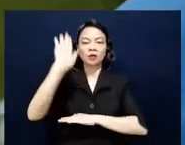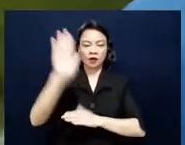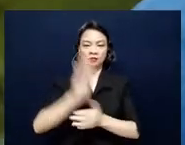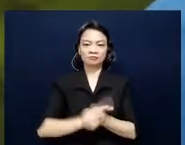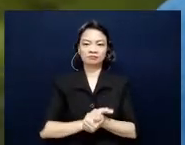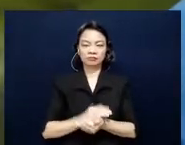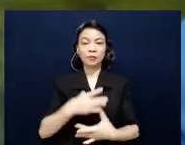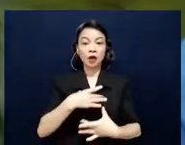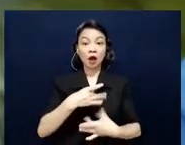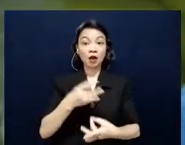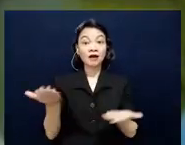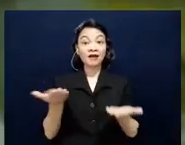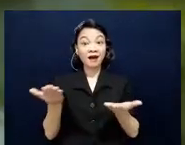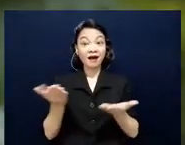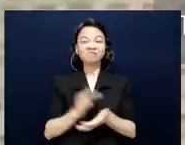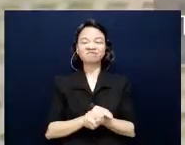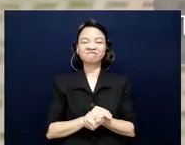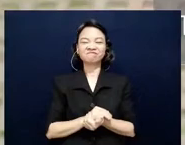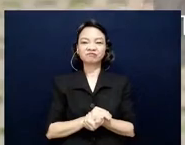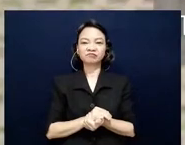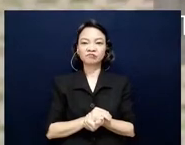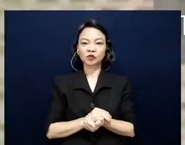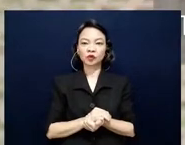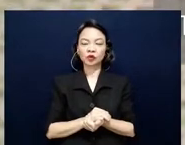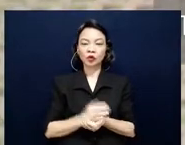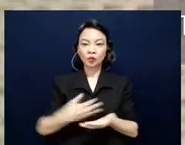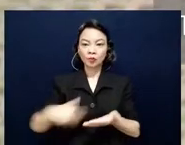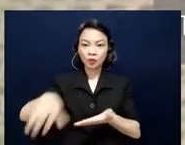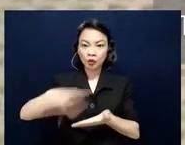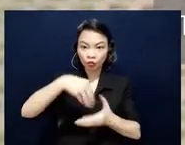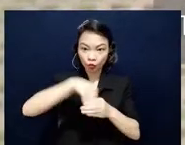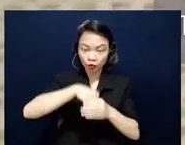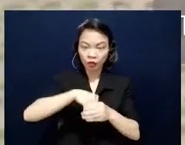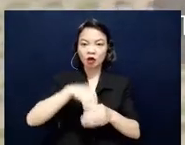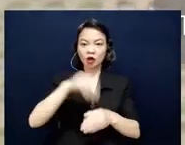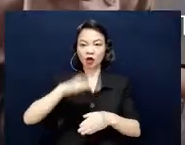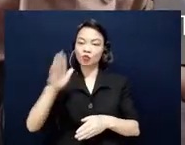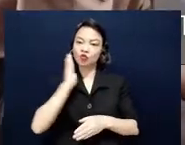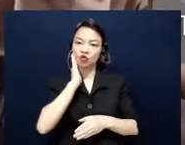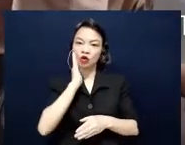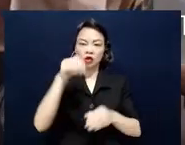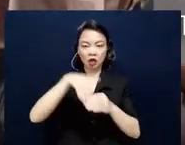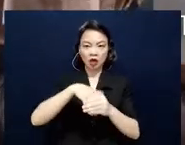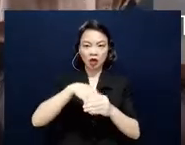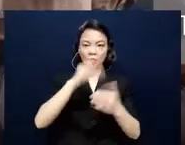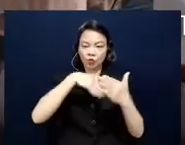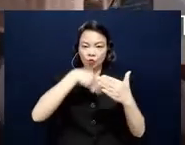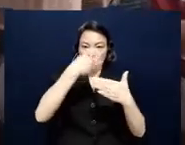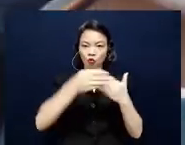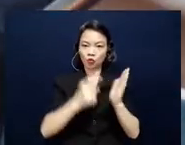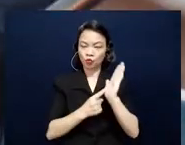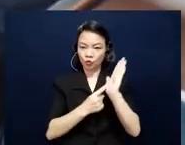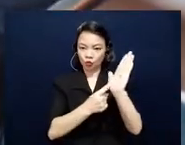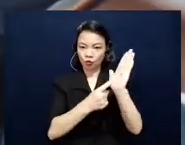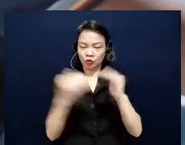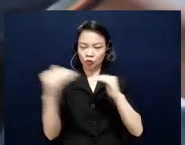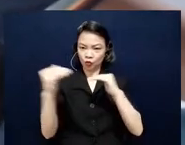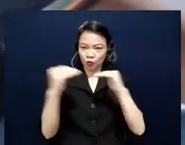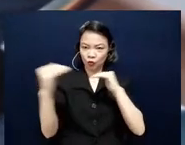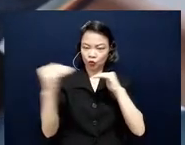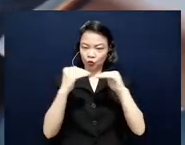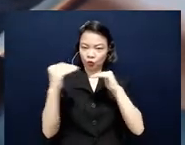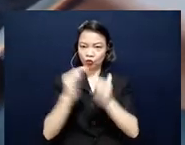the center of the program. The peer educators, once we've trained them, they will talk to their peers and they have